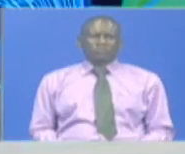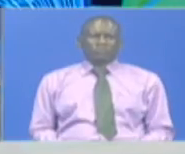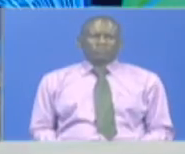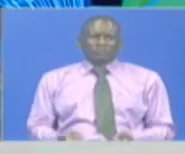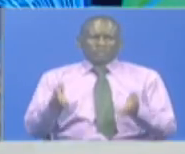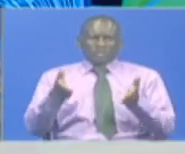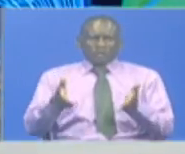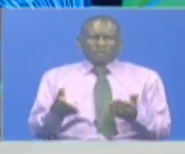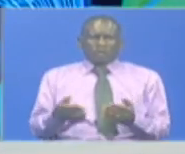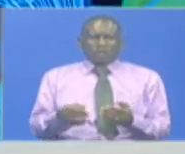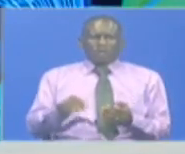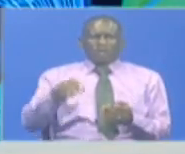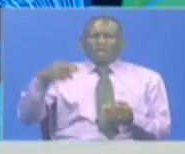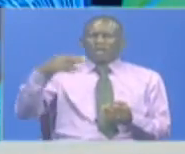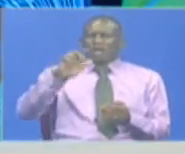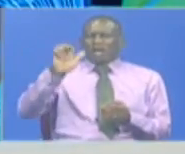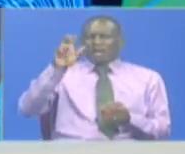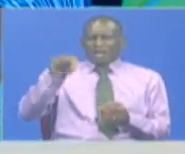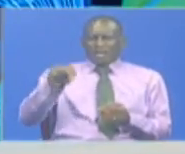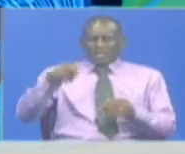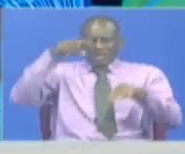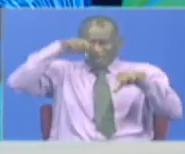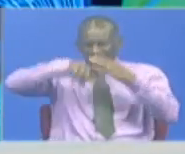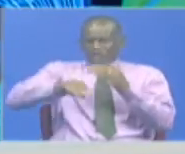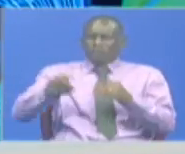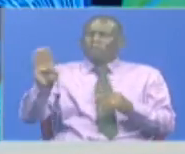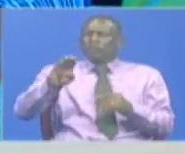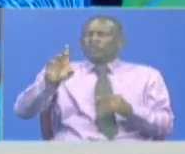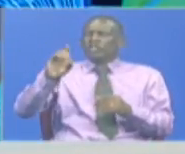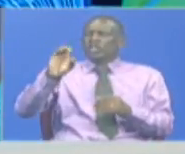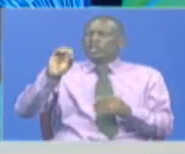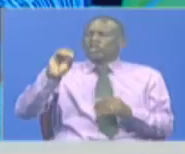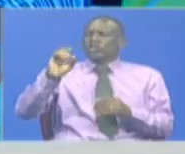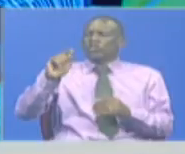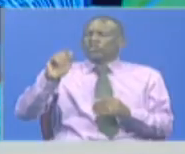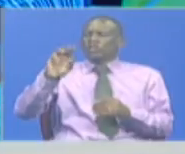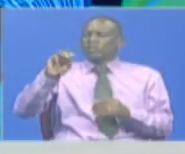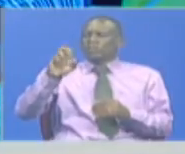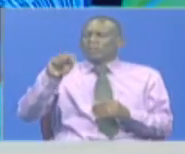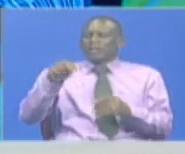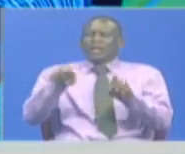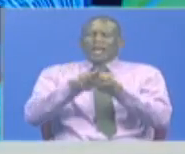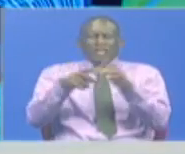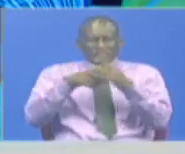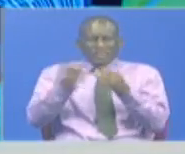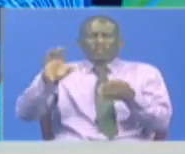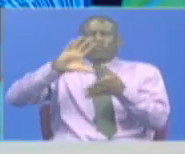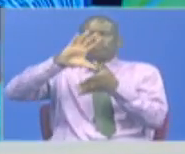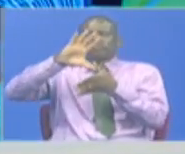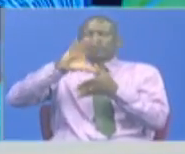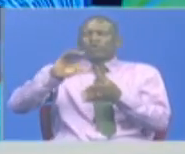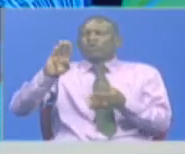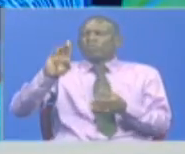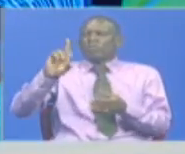And Erling Haaland scored for Borussia Dortmund as they marked the return of the Bundesliga during the